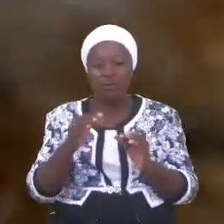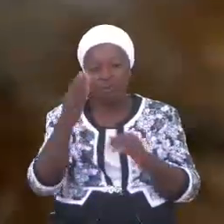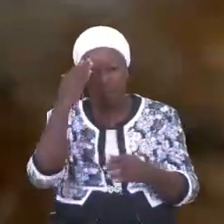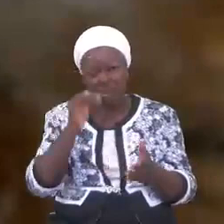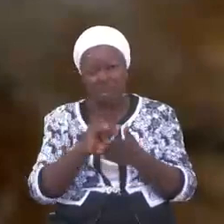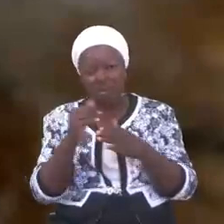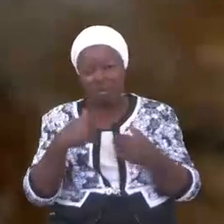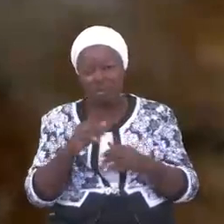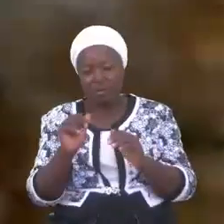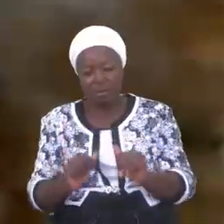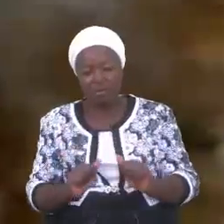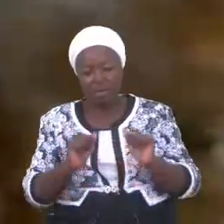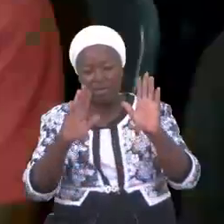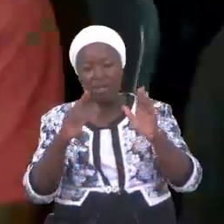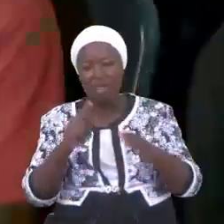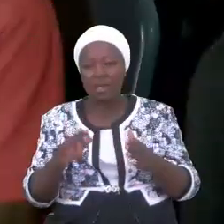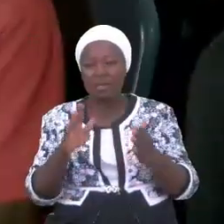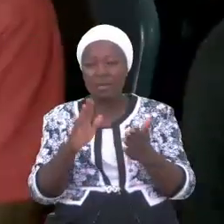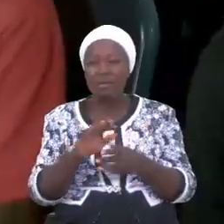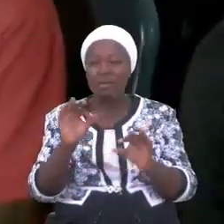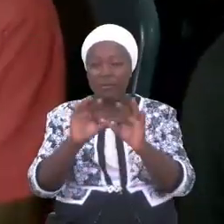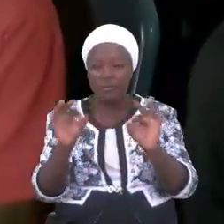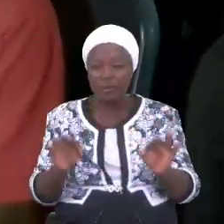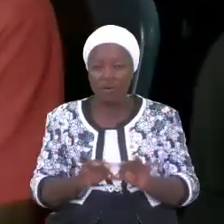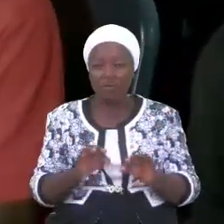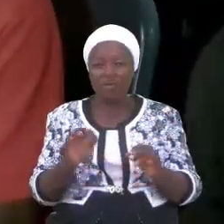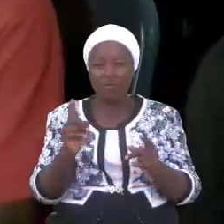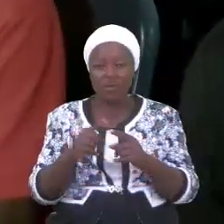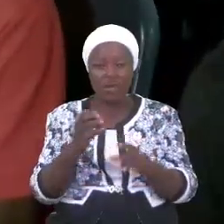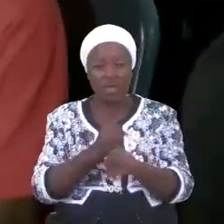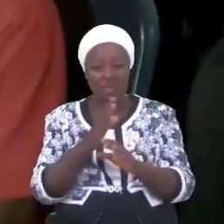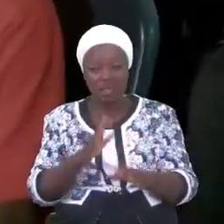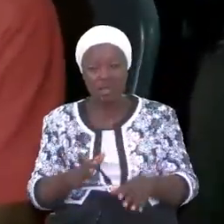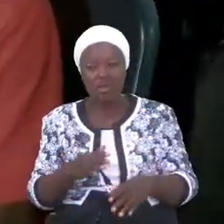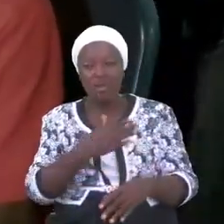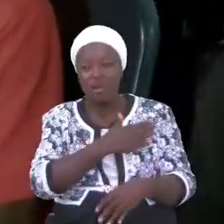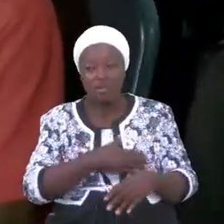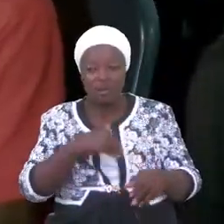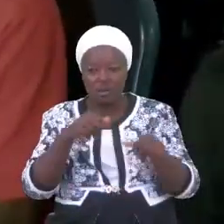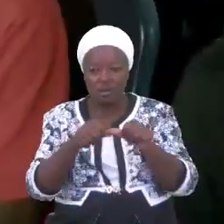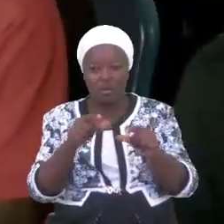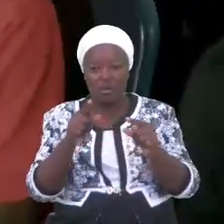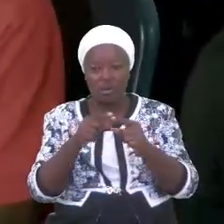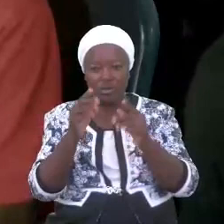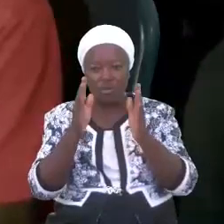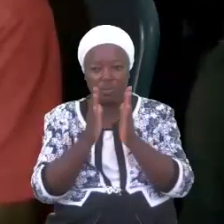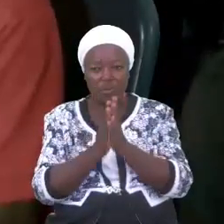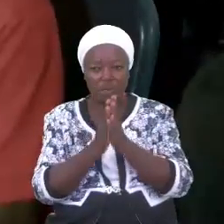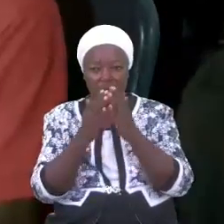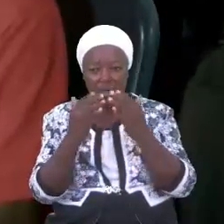and be looking up to heaven in faith.